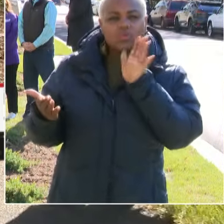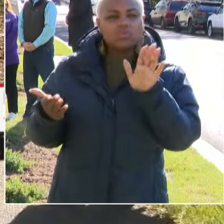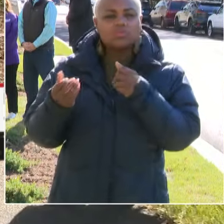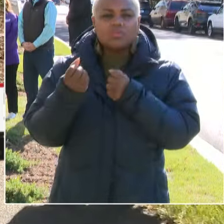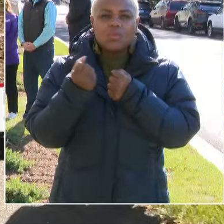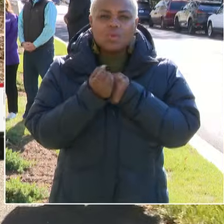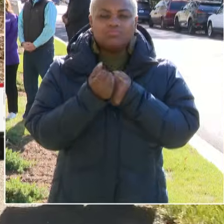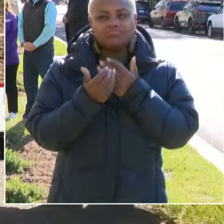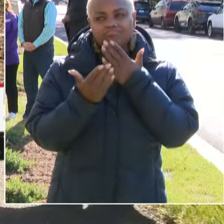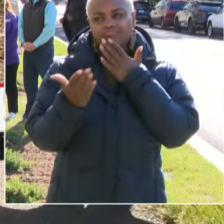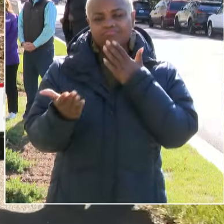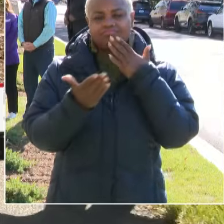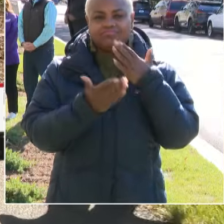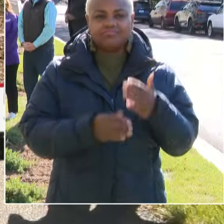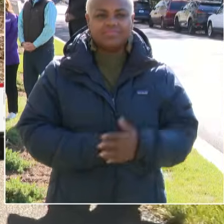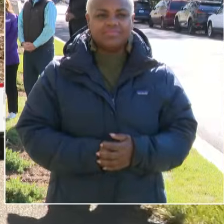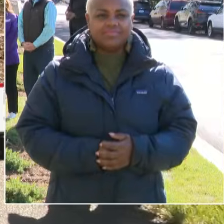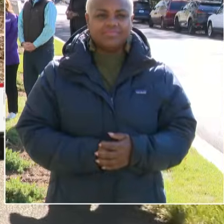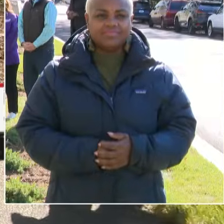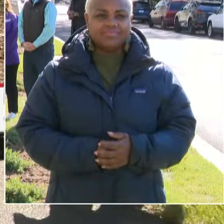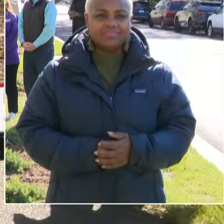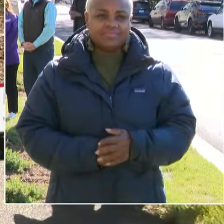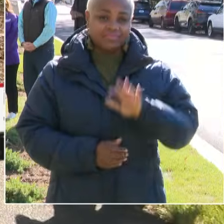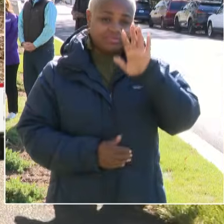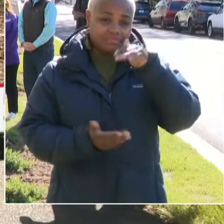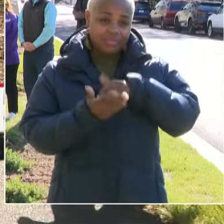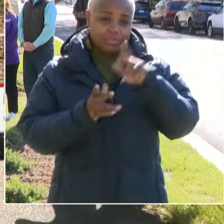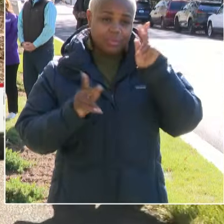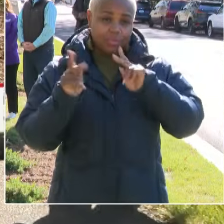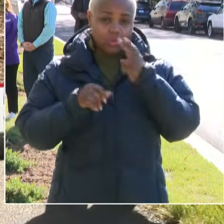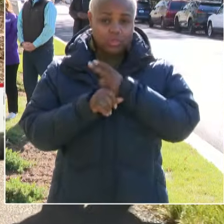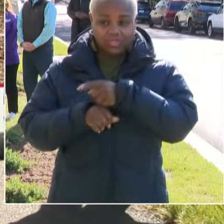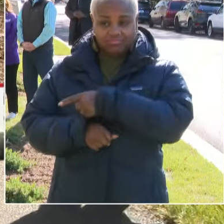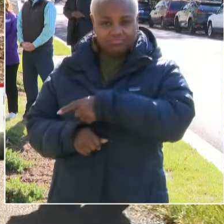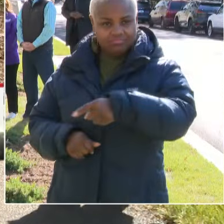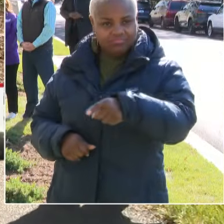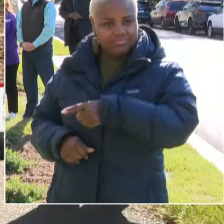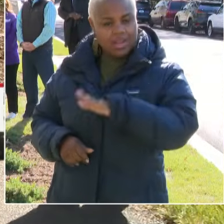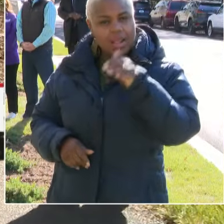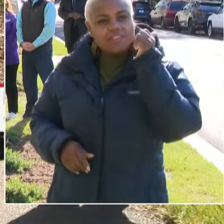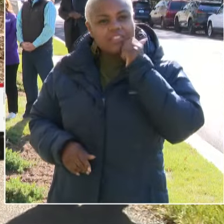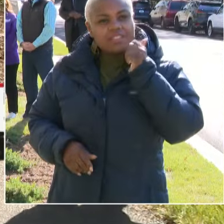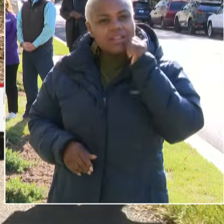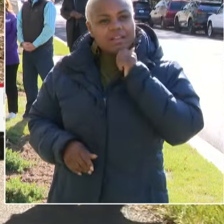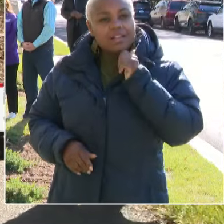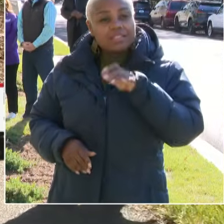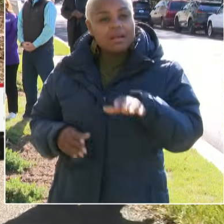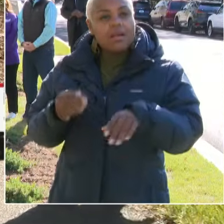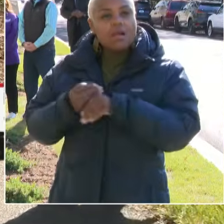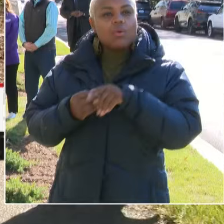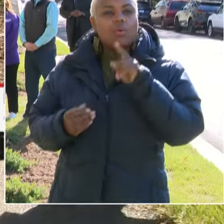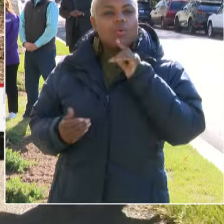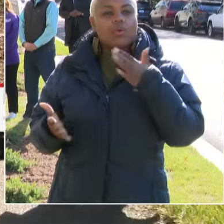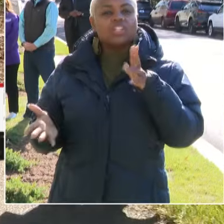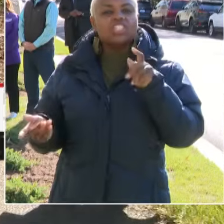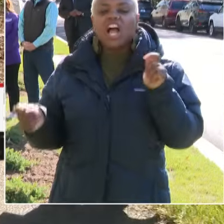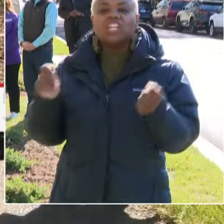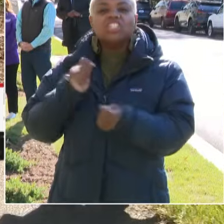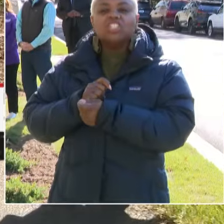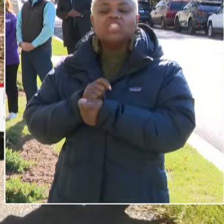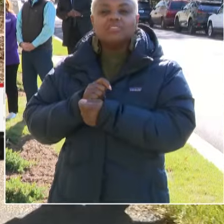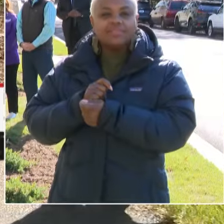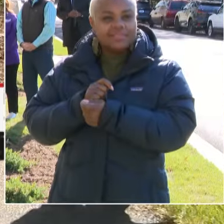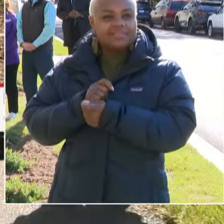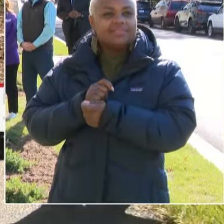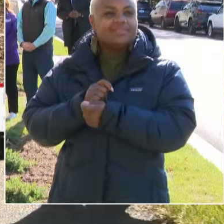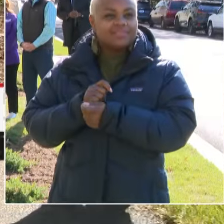5,000 people who use the MBT Trail every day, this new segment is a game changer. It connects neighborhoods like Brookland, Fort Totten,